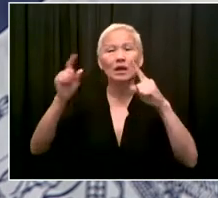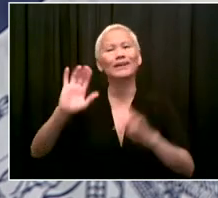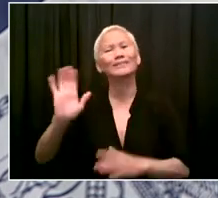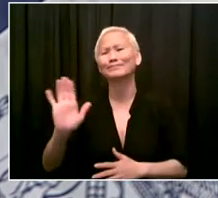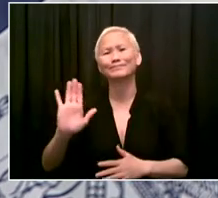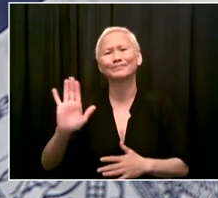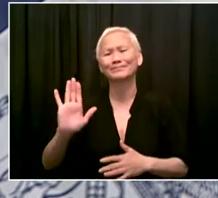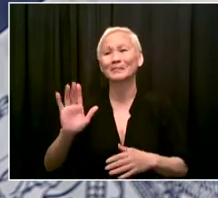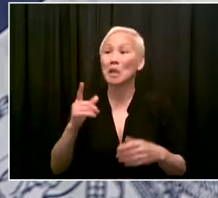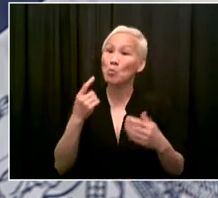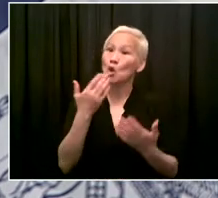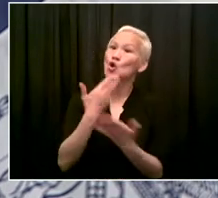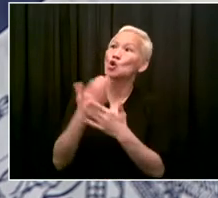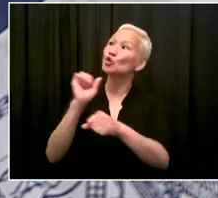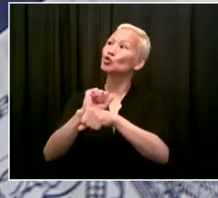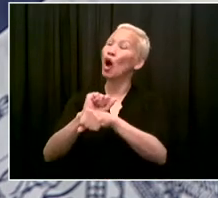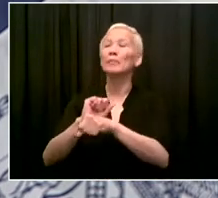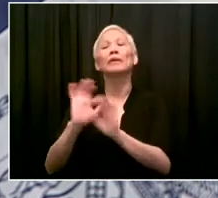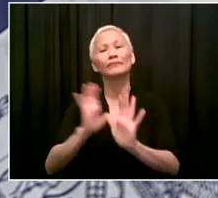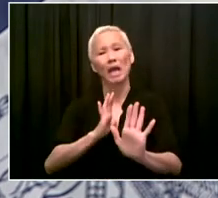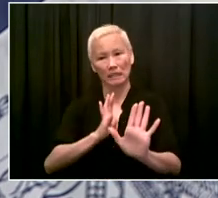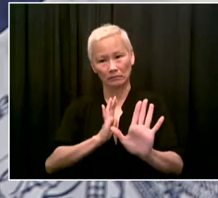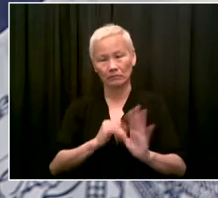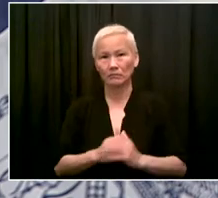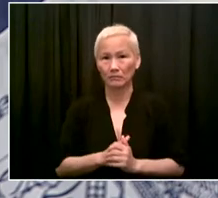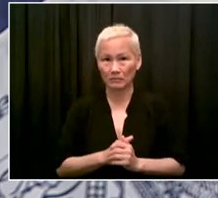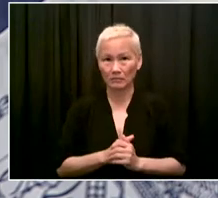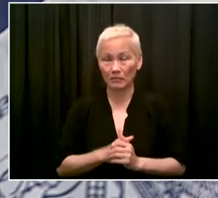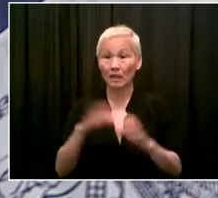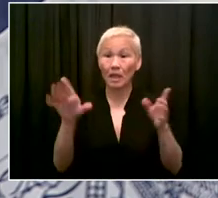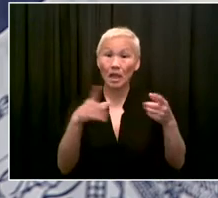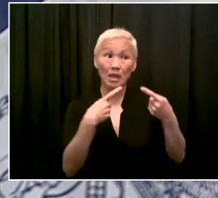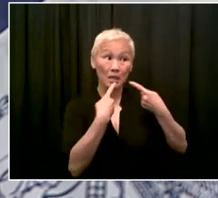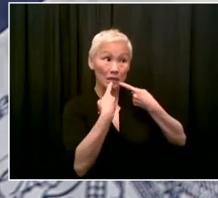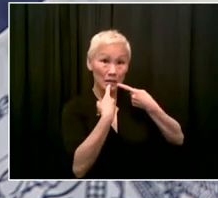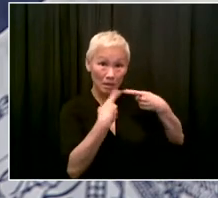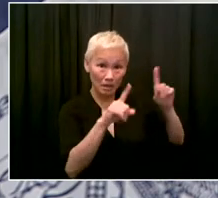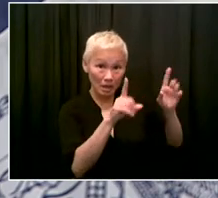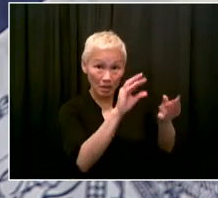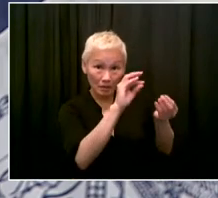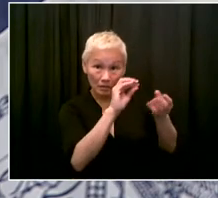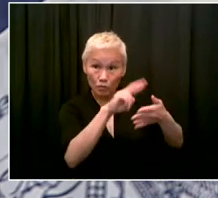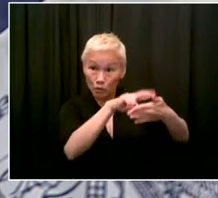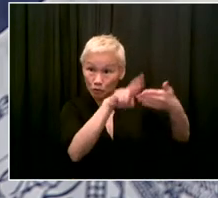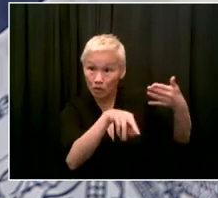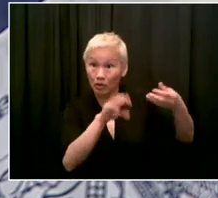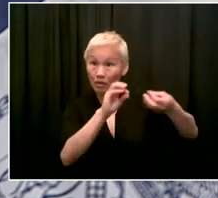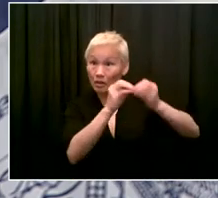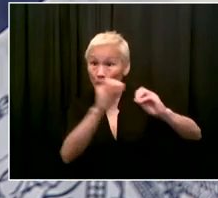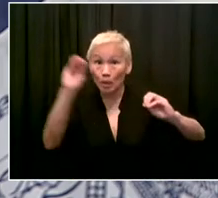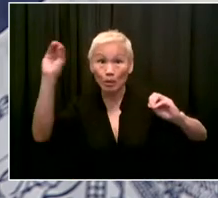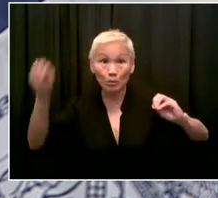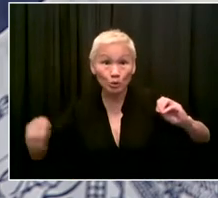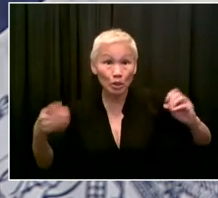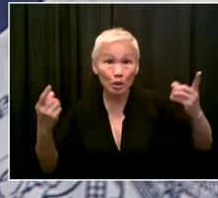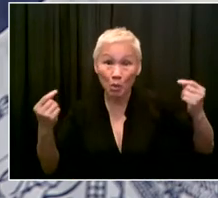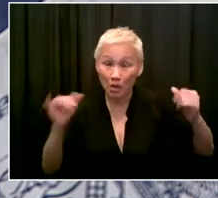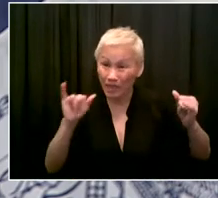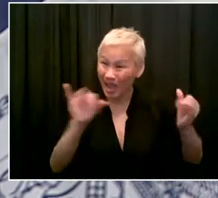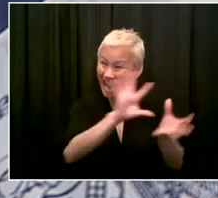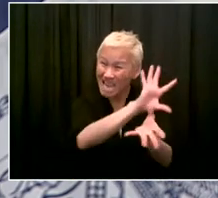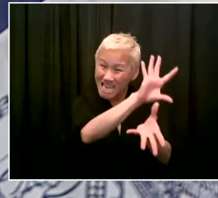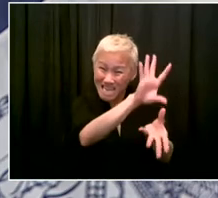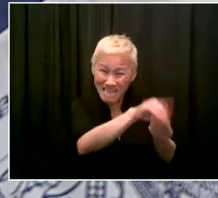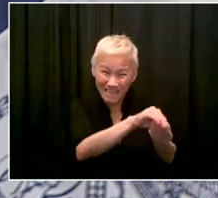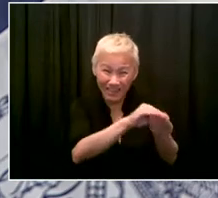work bringing the whole Democratic Party together and starting to work on the future of this city. So when I say very carefully, I think it's for